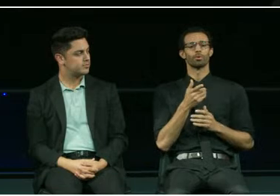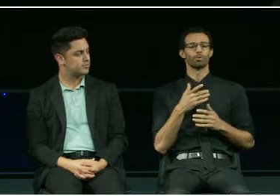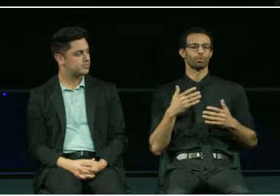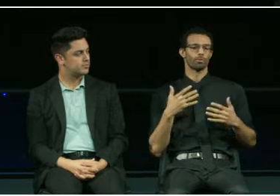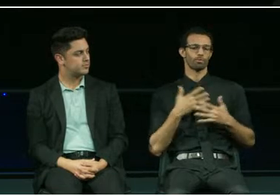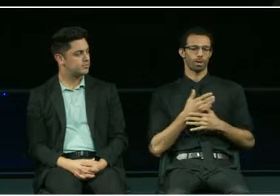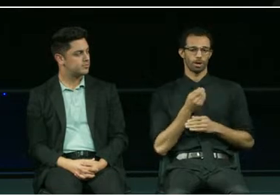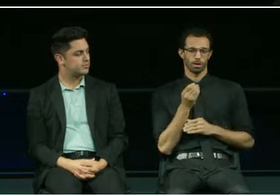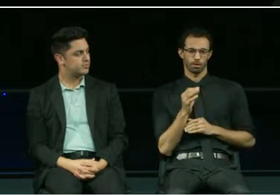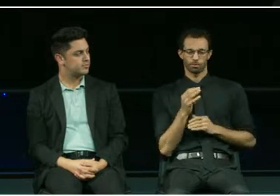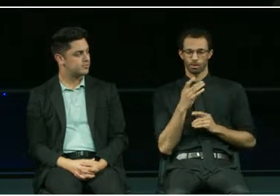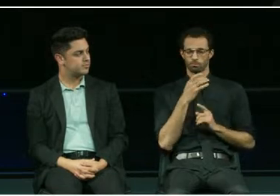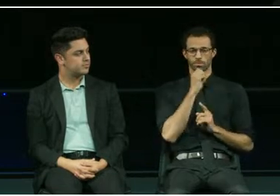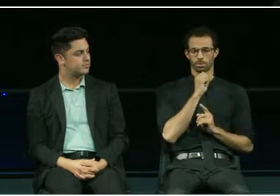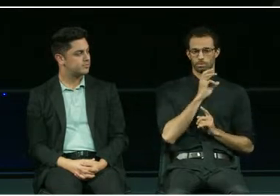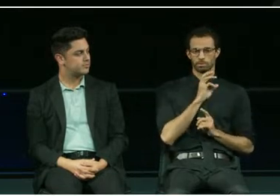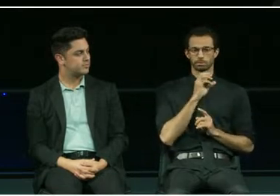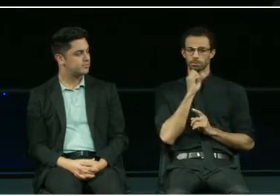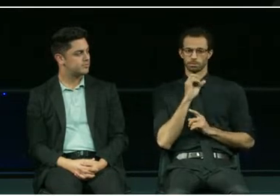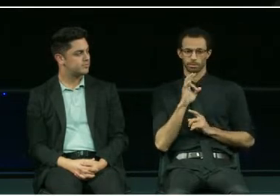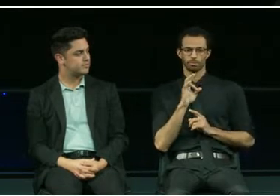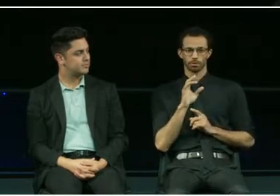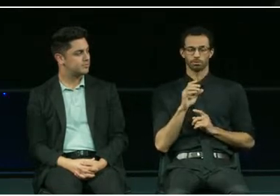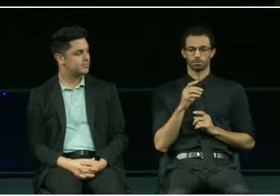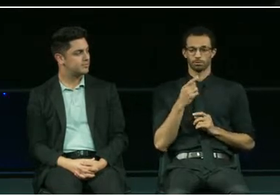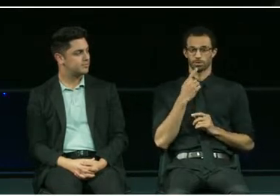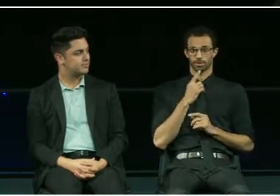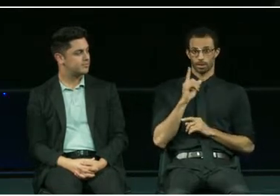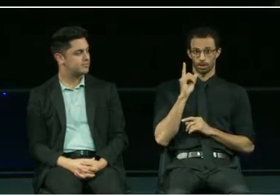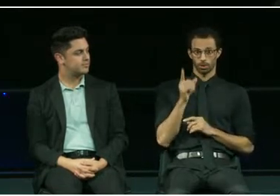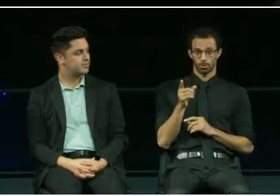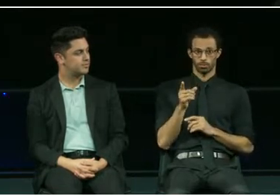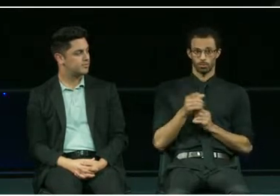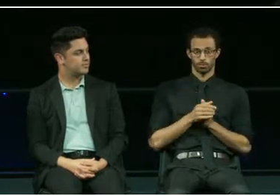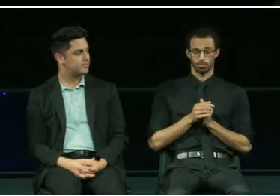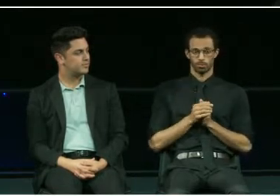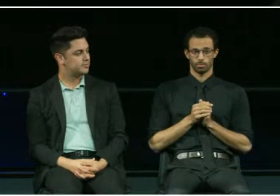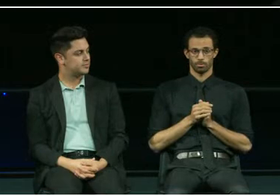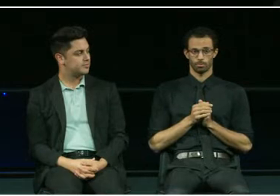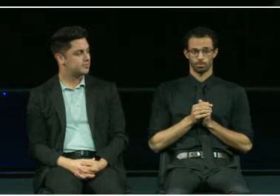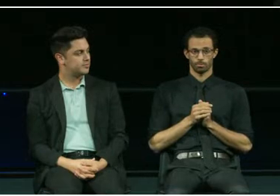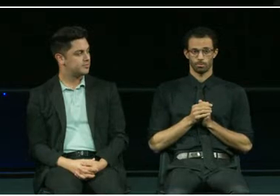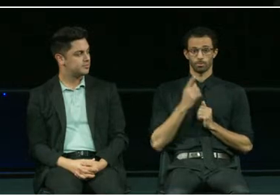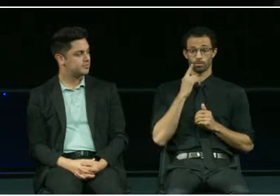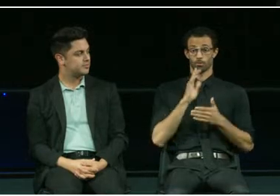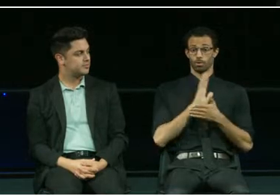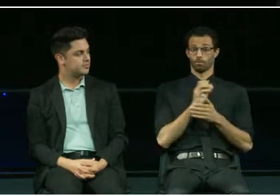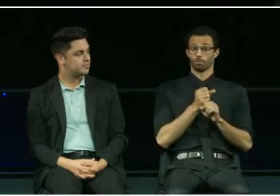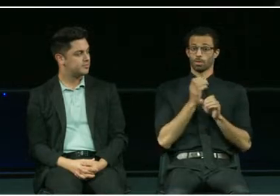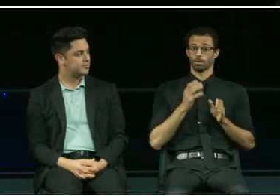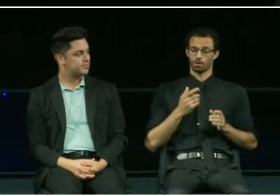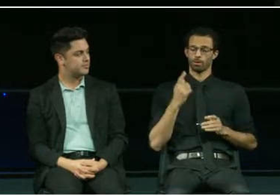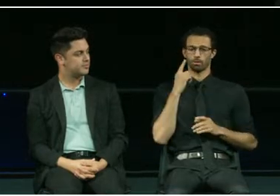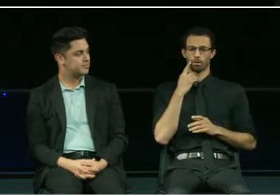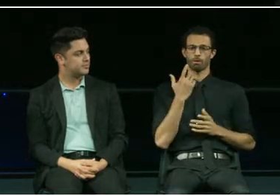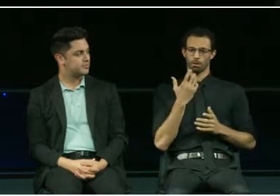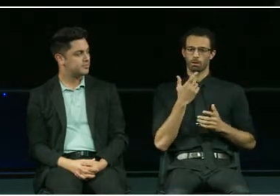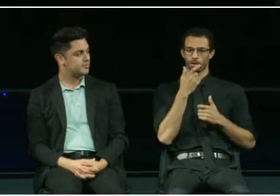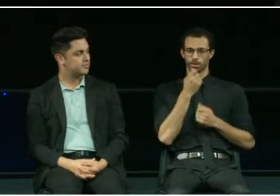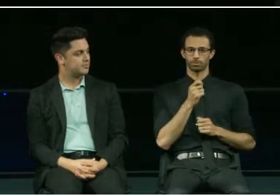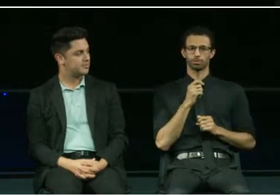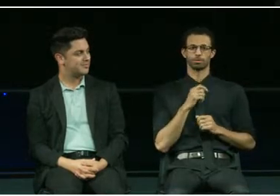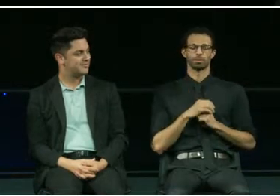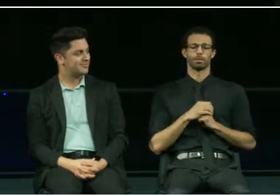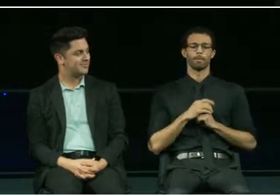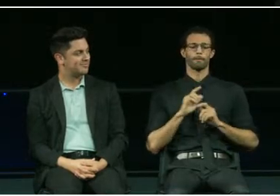age 6 or 7, and she says, you. And as a filmmaker, I thought, well, that's interesting. As a parent, I